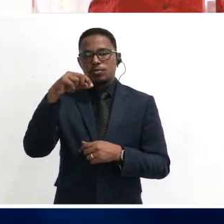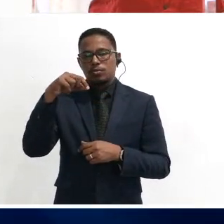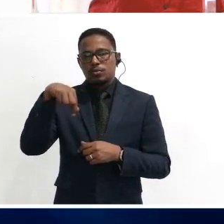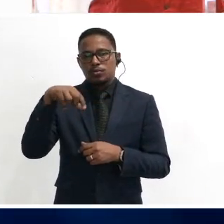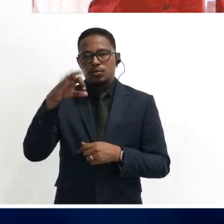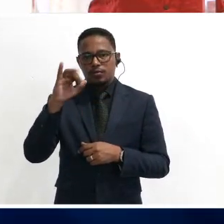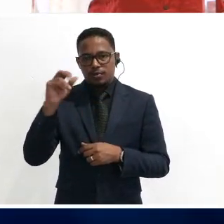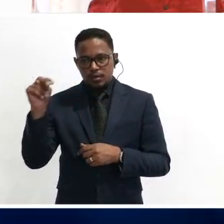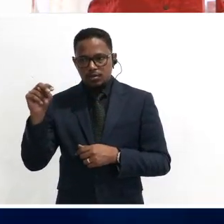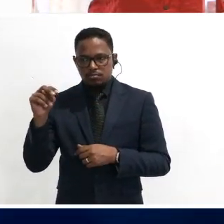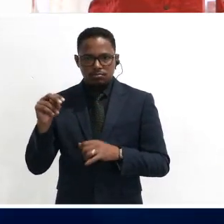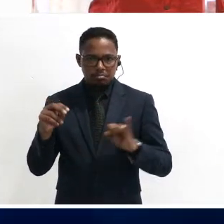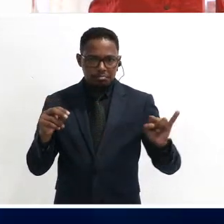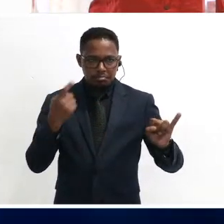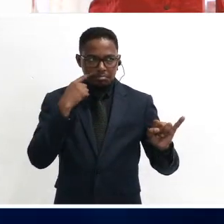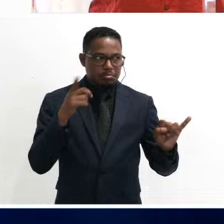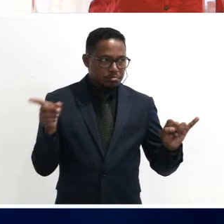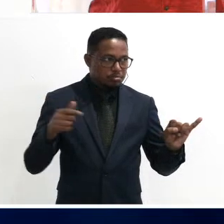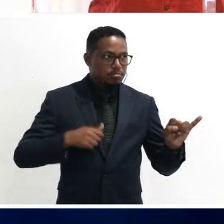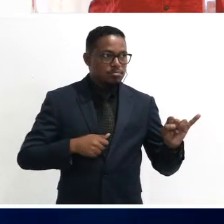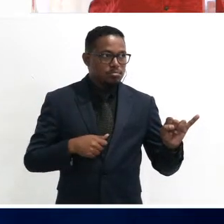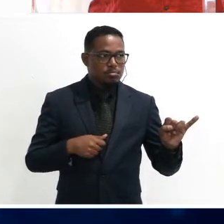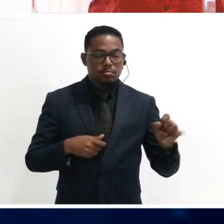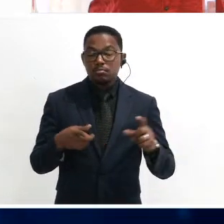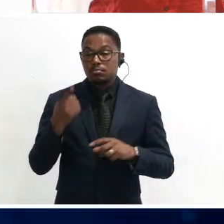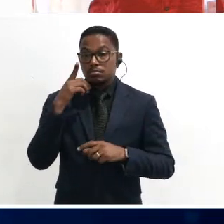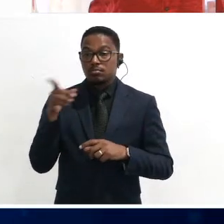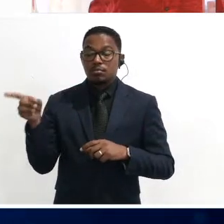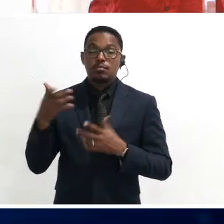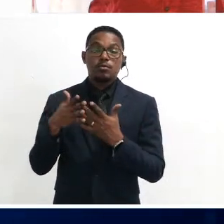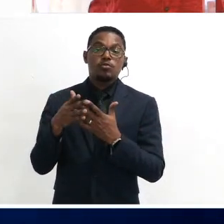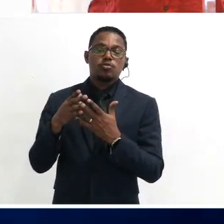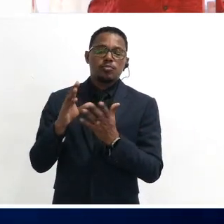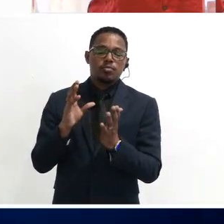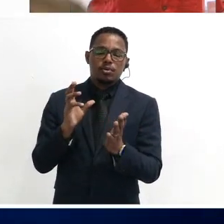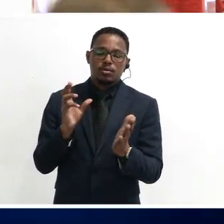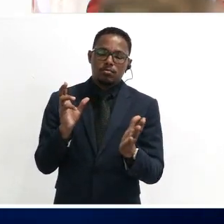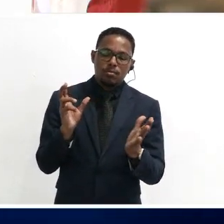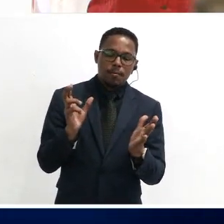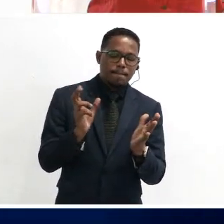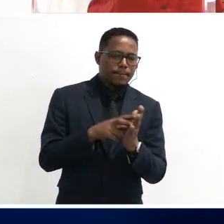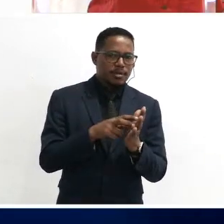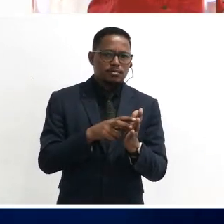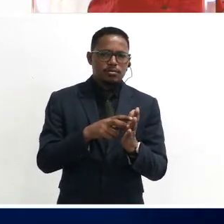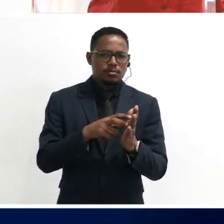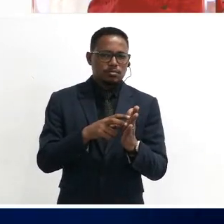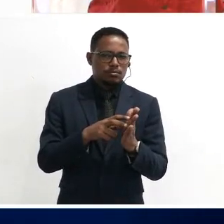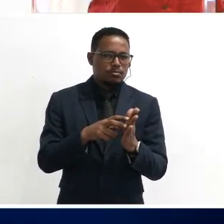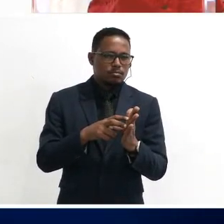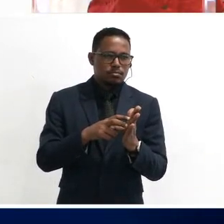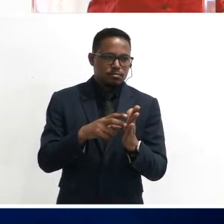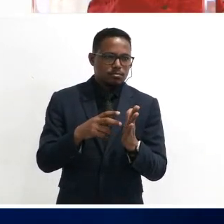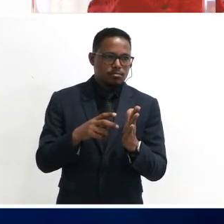be directly soldered to the printed circuit board, and the heat conducted to the board, things like that.